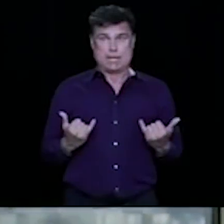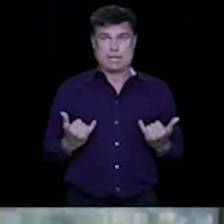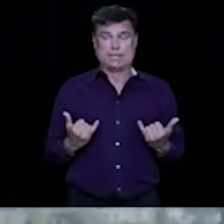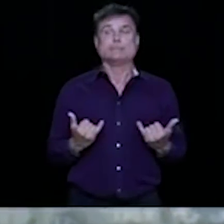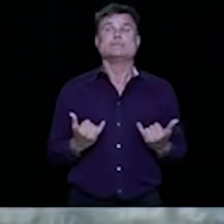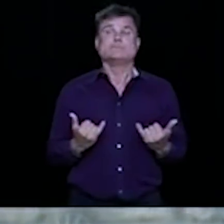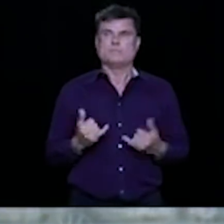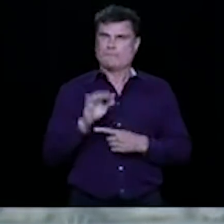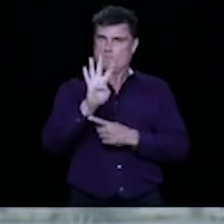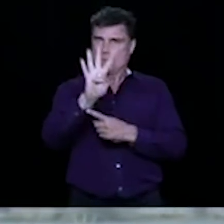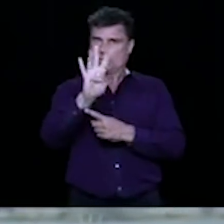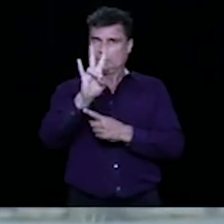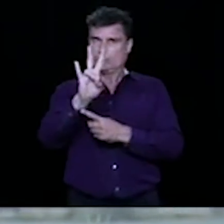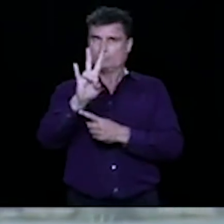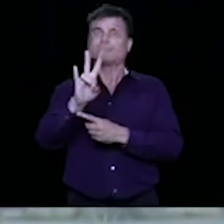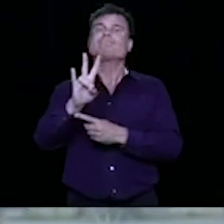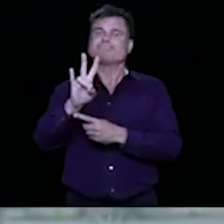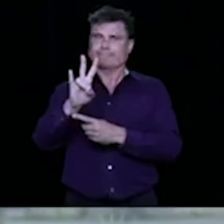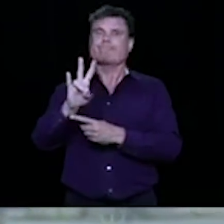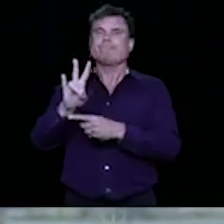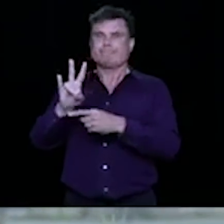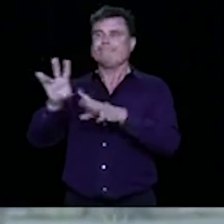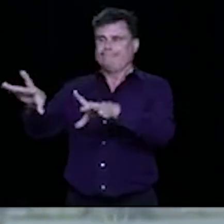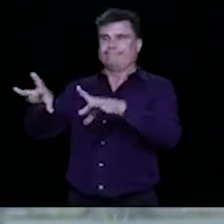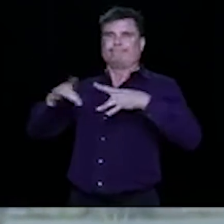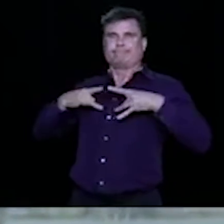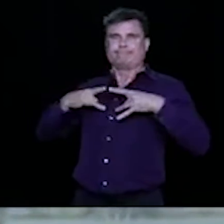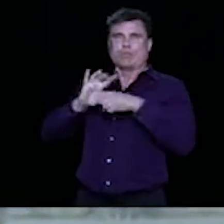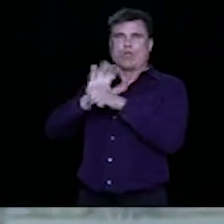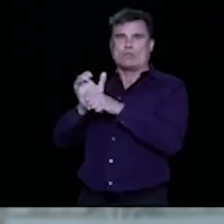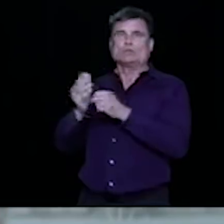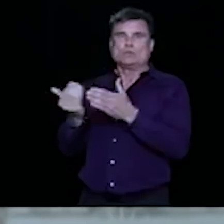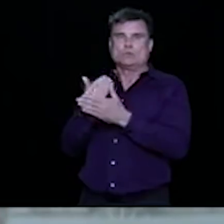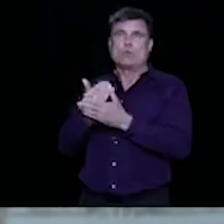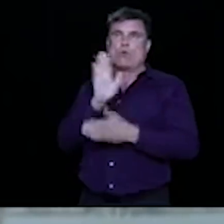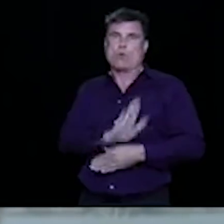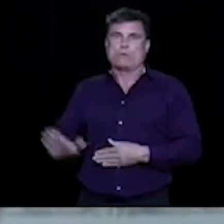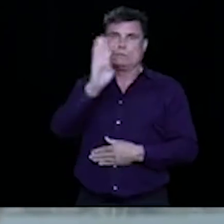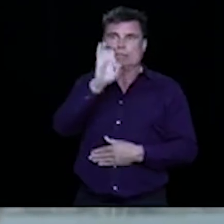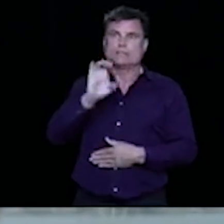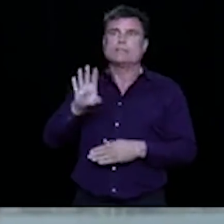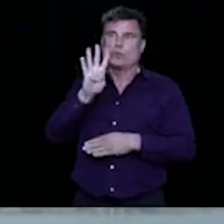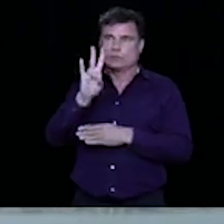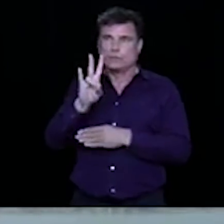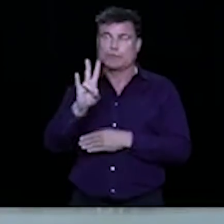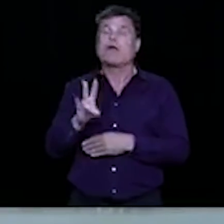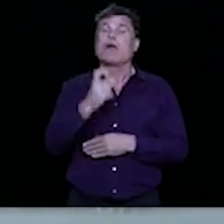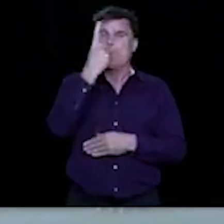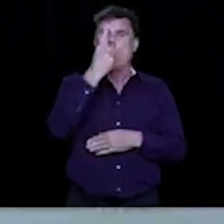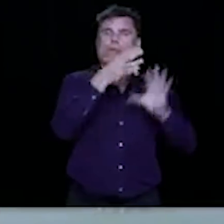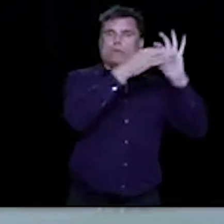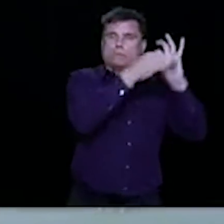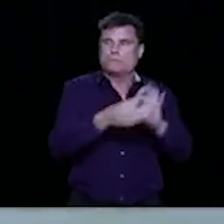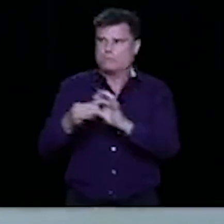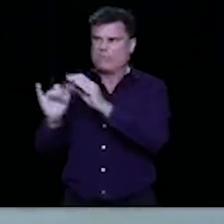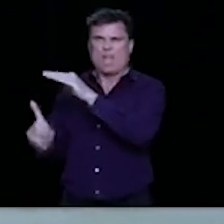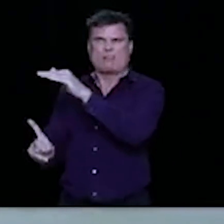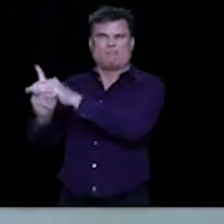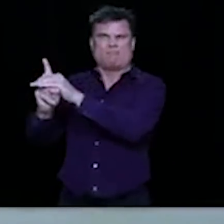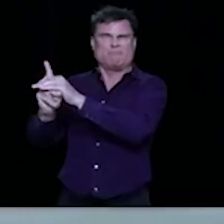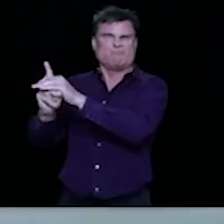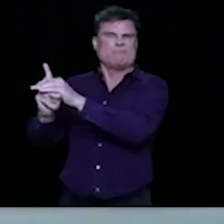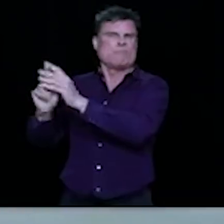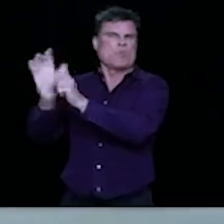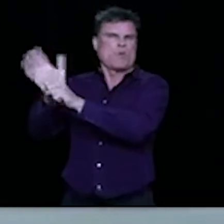So for today, we have 47 new cases identified in British Columbia, including one epidemiologically